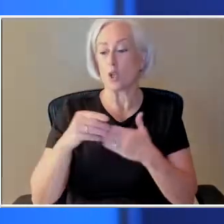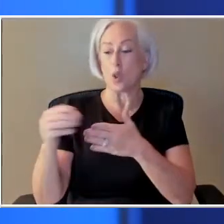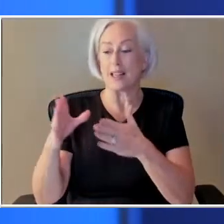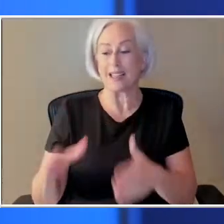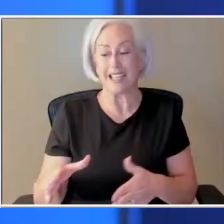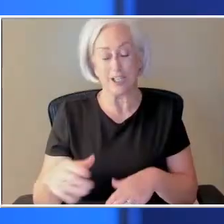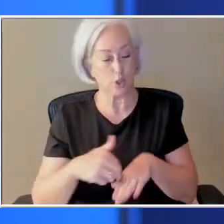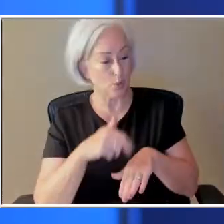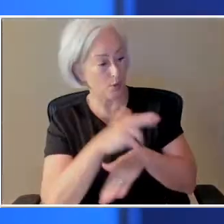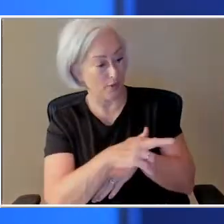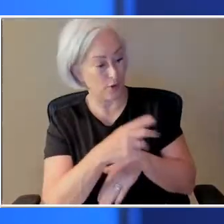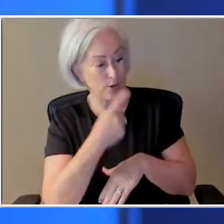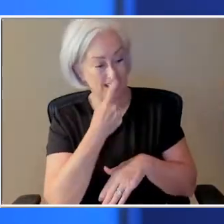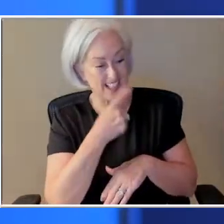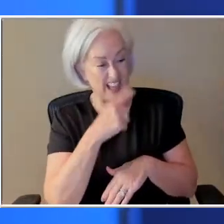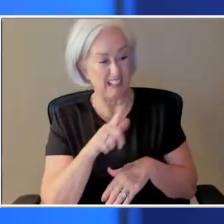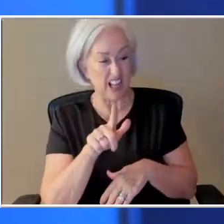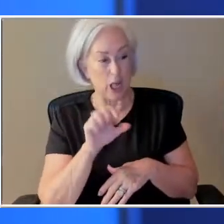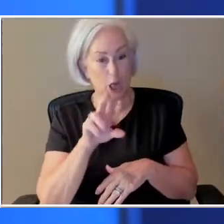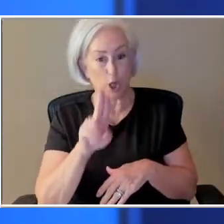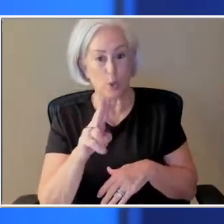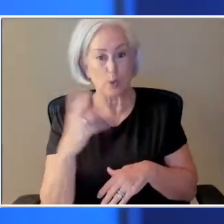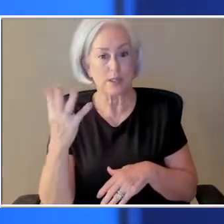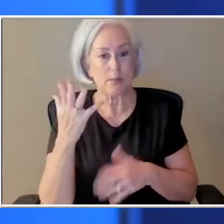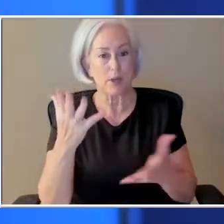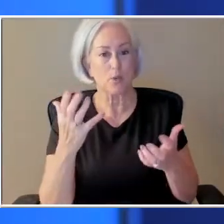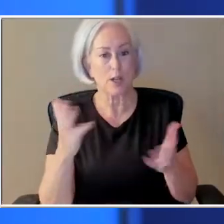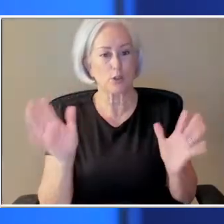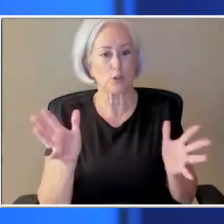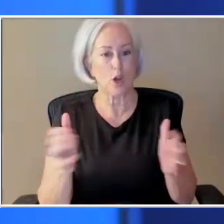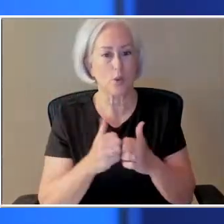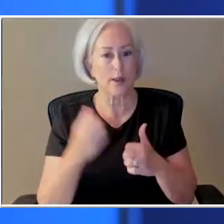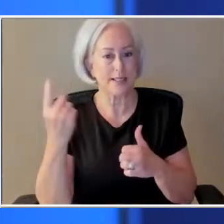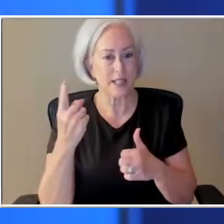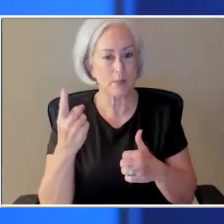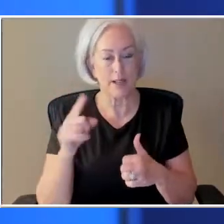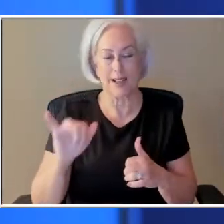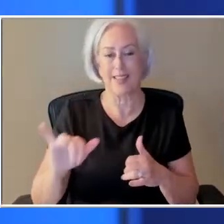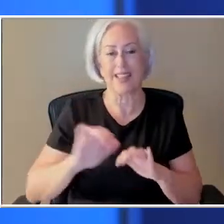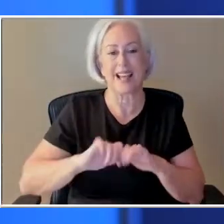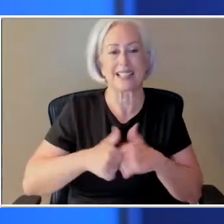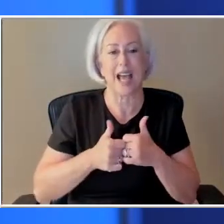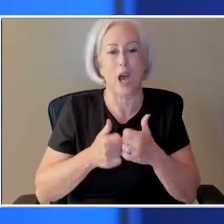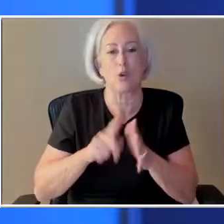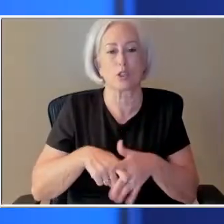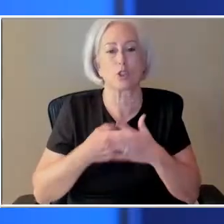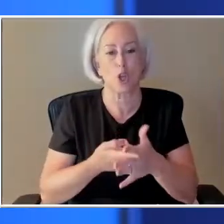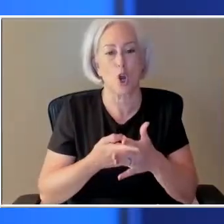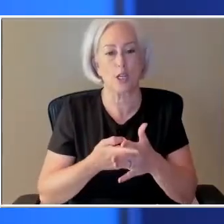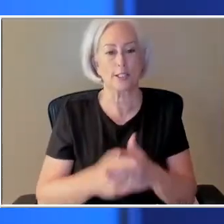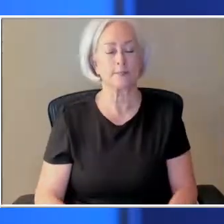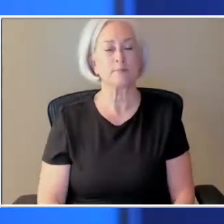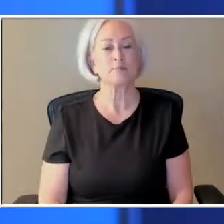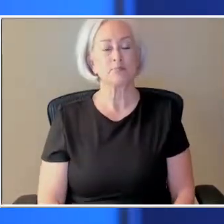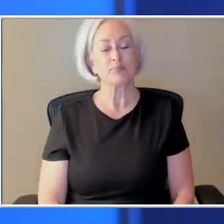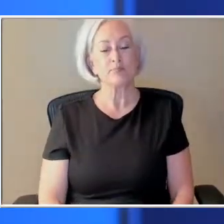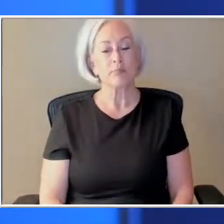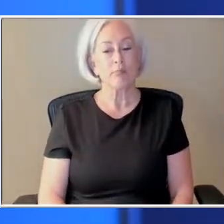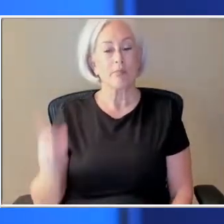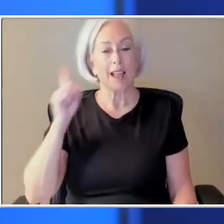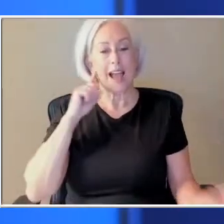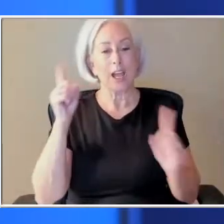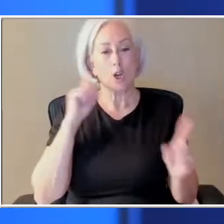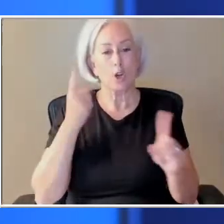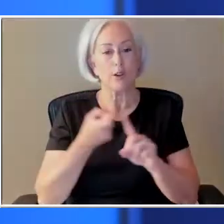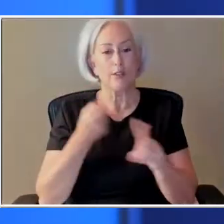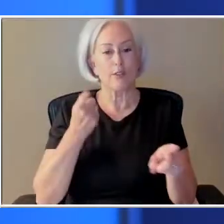somebody, in the group wants to talk to someone. And so that's how it all started. And then I heard that through Health Tree, which is